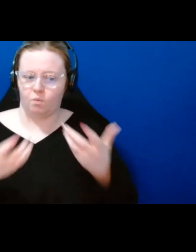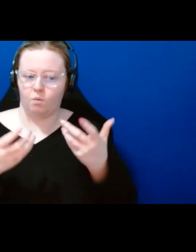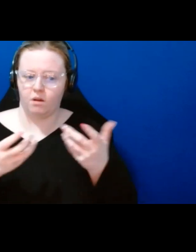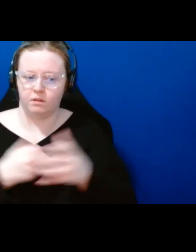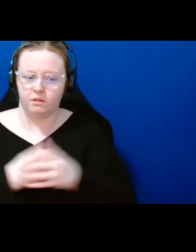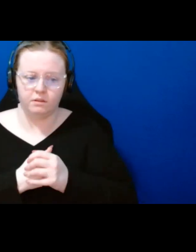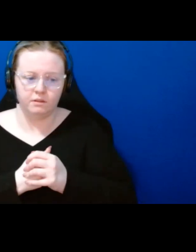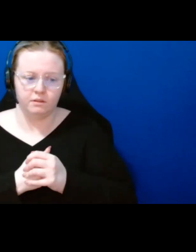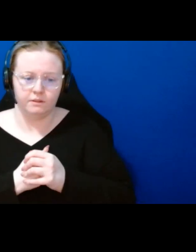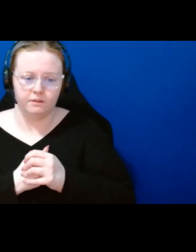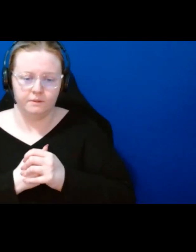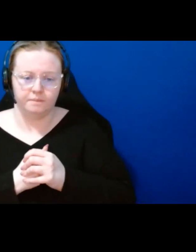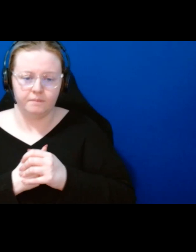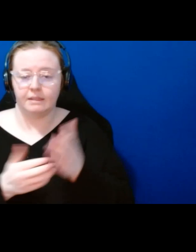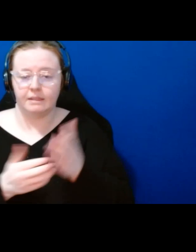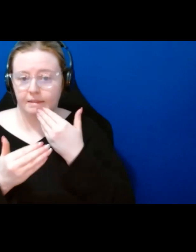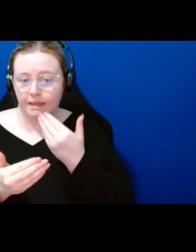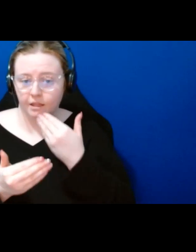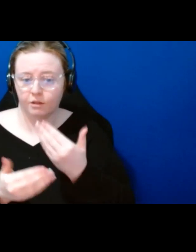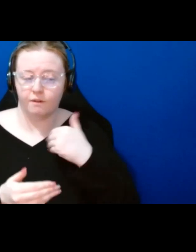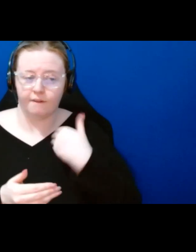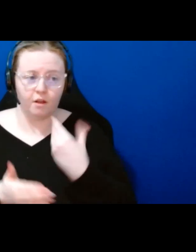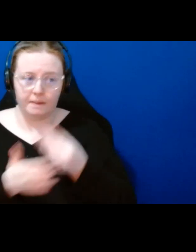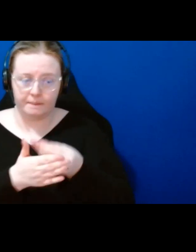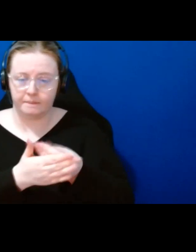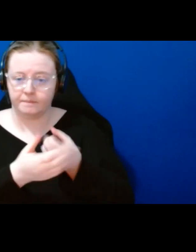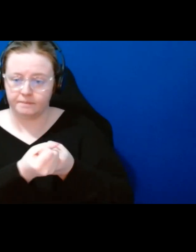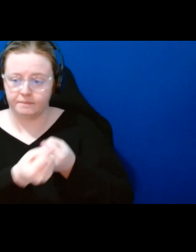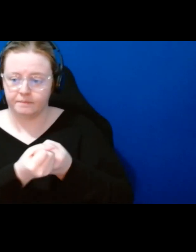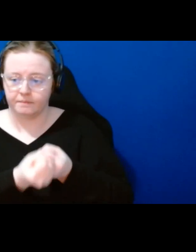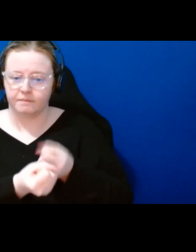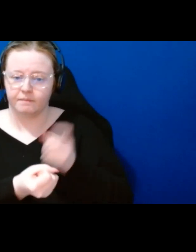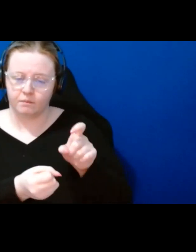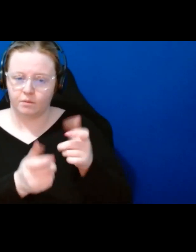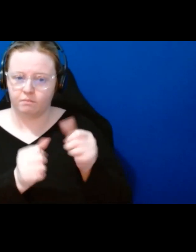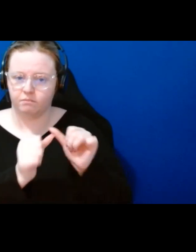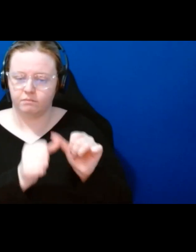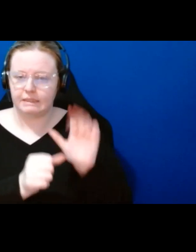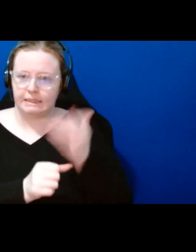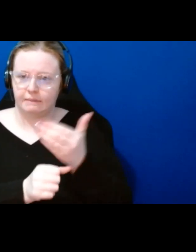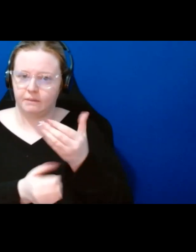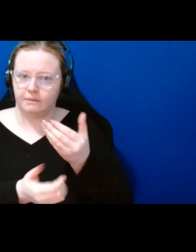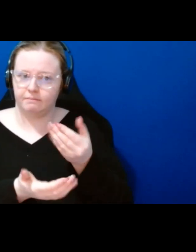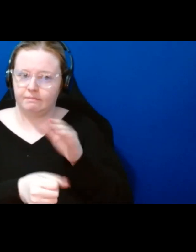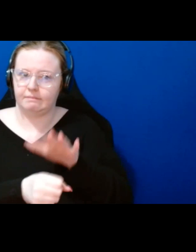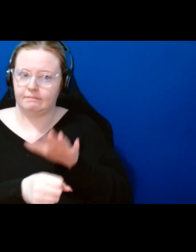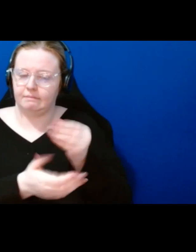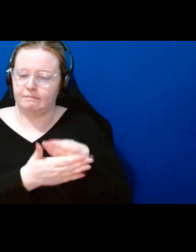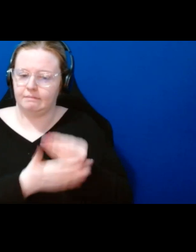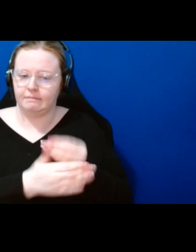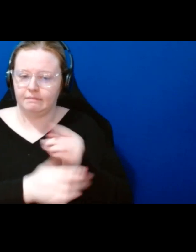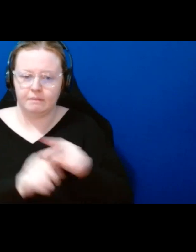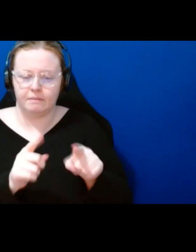Thank you very much, because your pockets of funding, they seem to be pretty substantial. I don't know what your operating budgets are, but it seems pretty